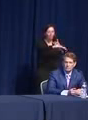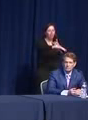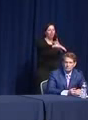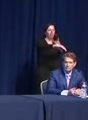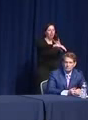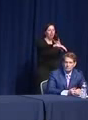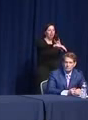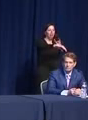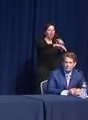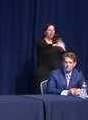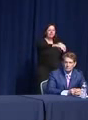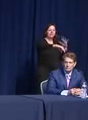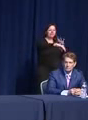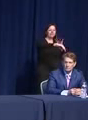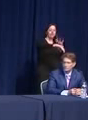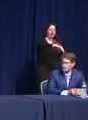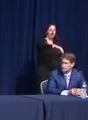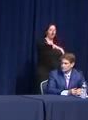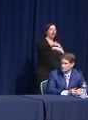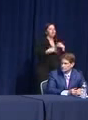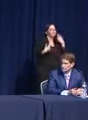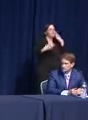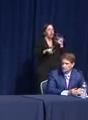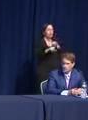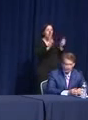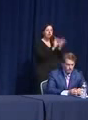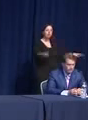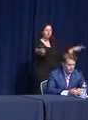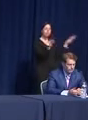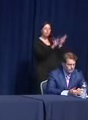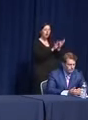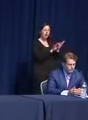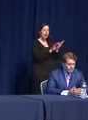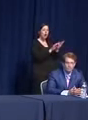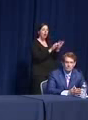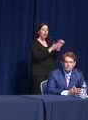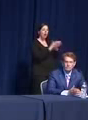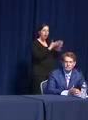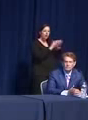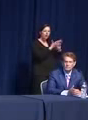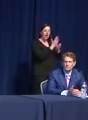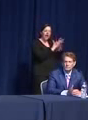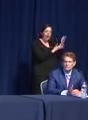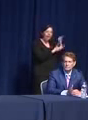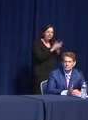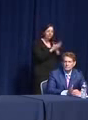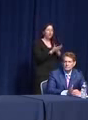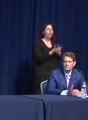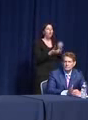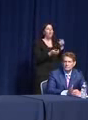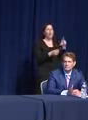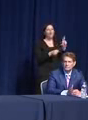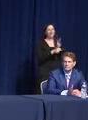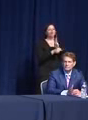if you don't have access to a hand washing station, use the alcohol rubs. Anybody from stage right? Matt, anything? You